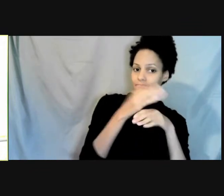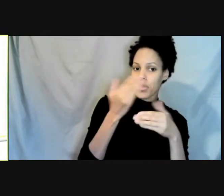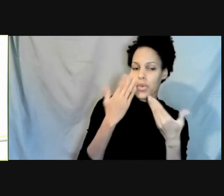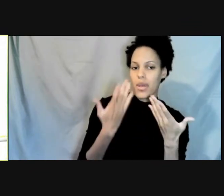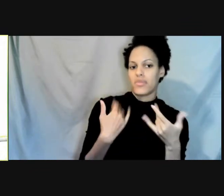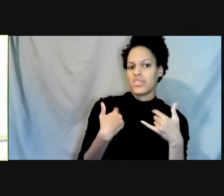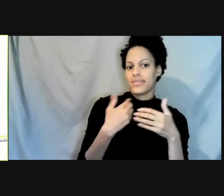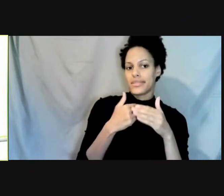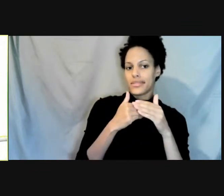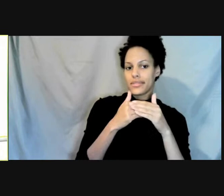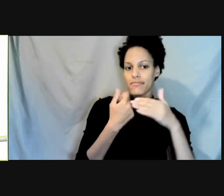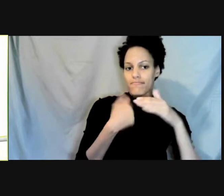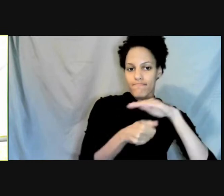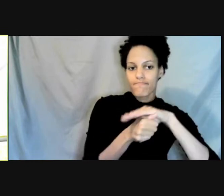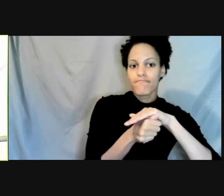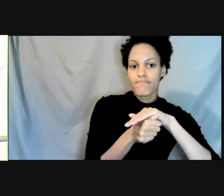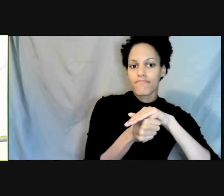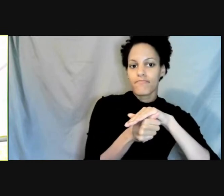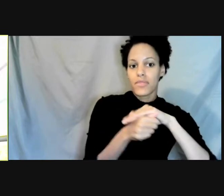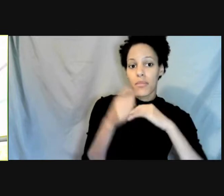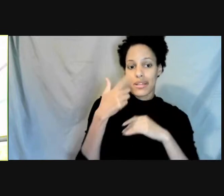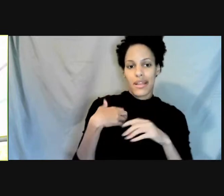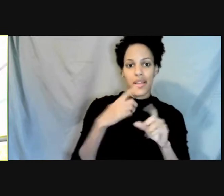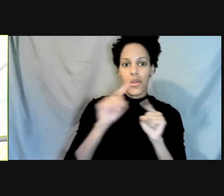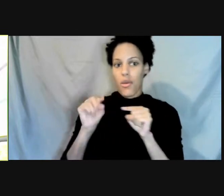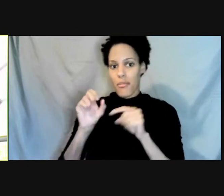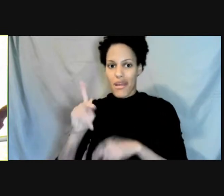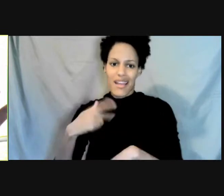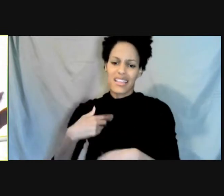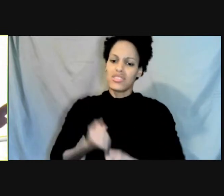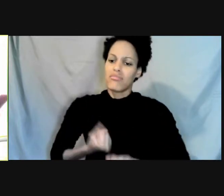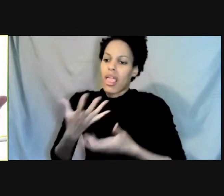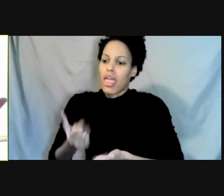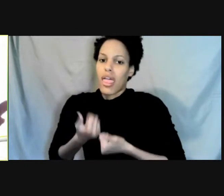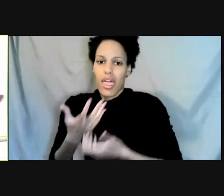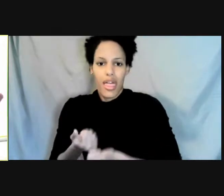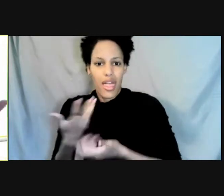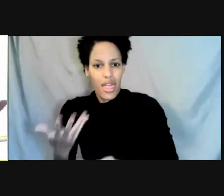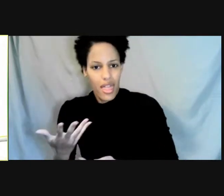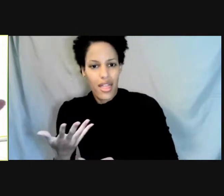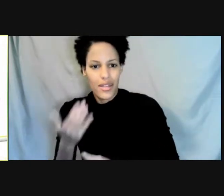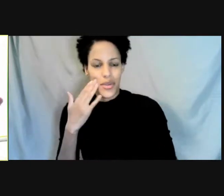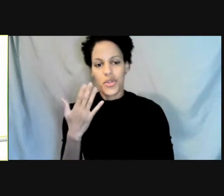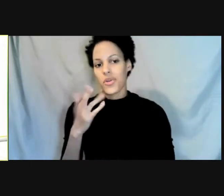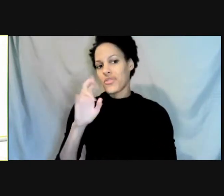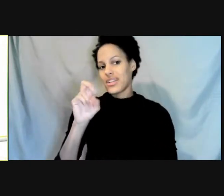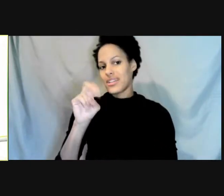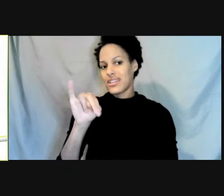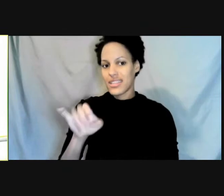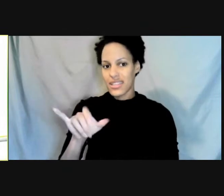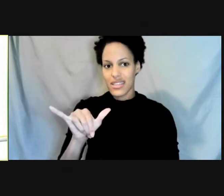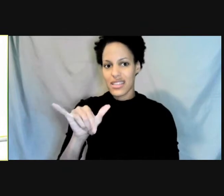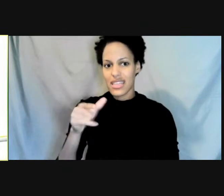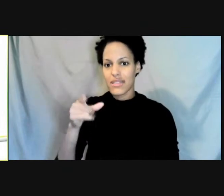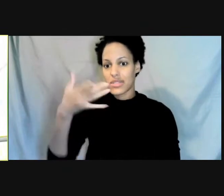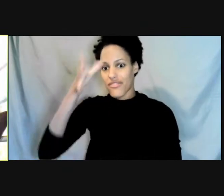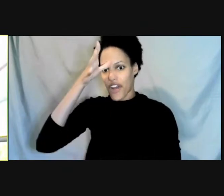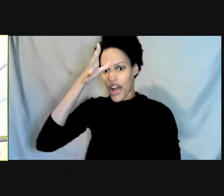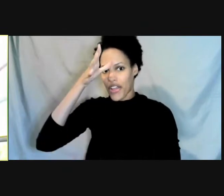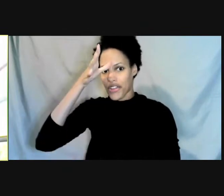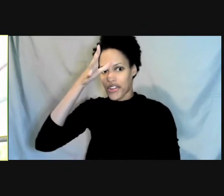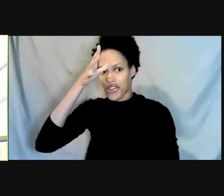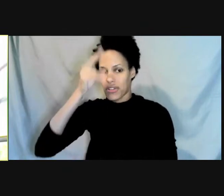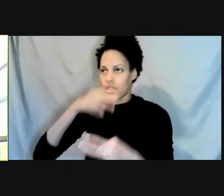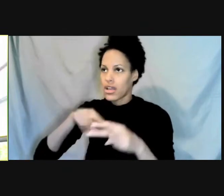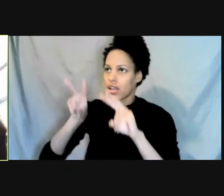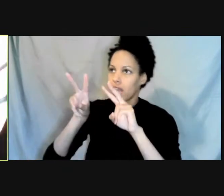and just vent. And Rennie, you know what I mean? He was kind of like a father figure in art. So you could gotta be like, yo, these motherfuckers is